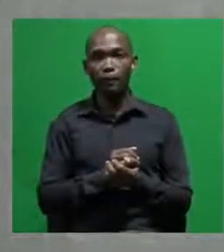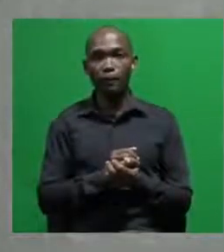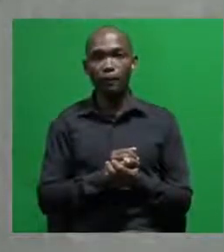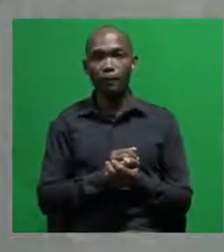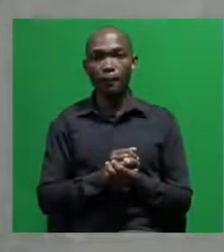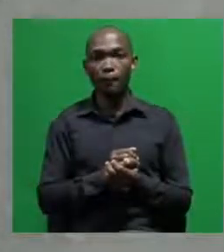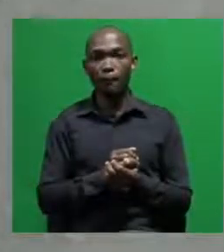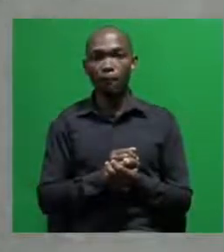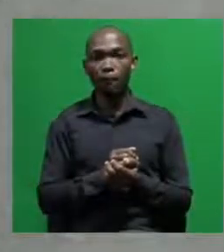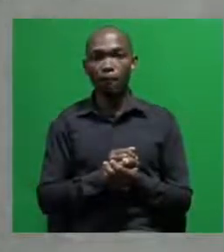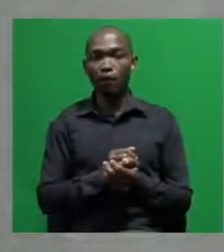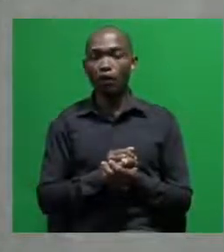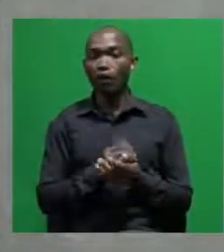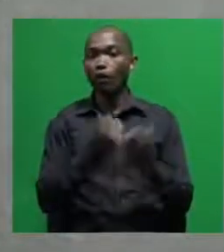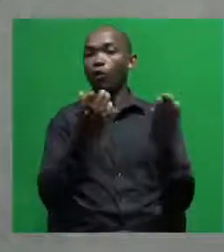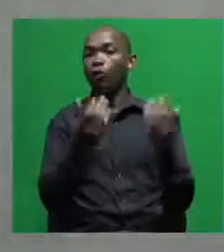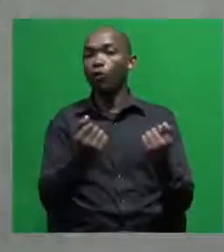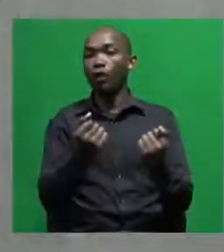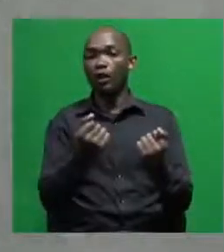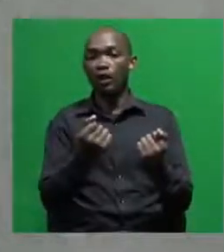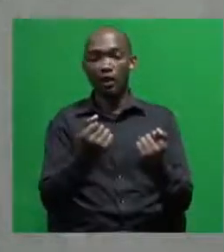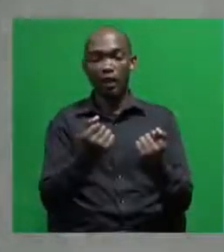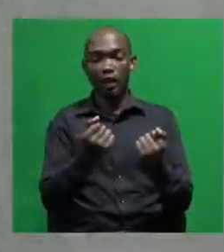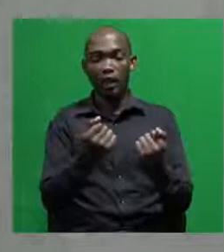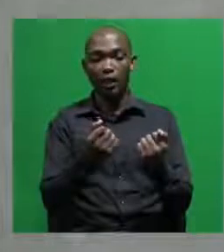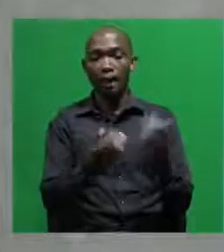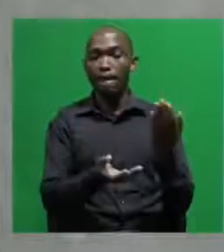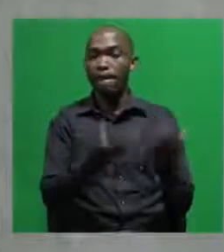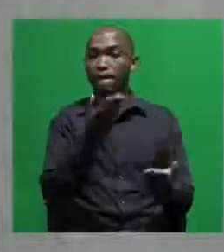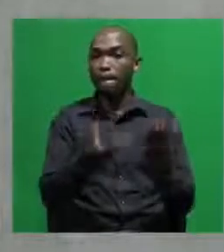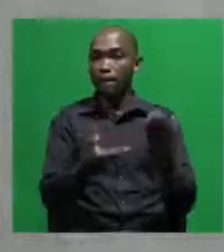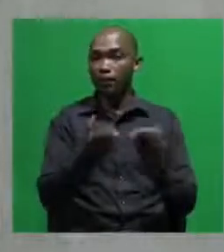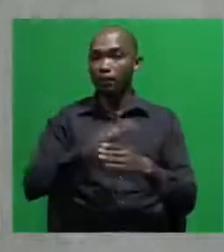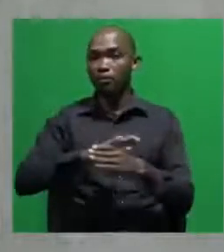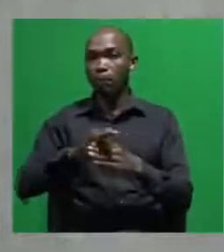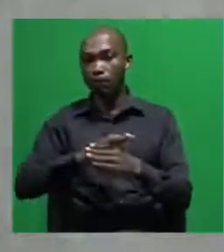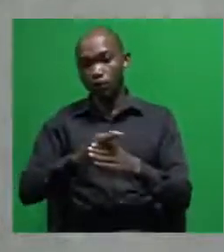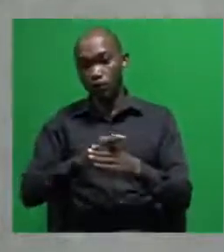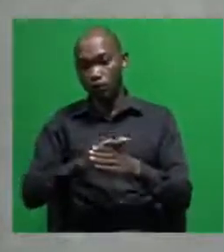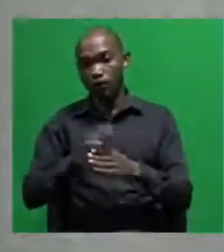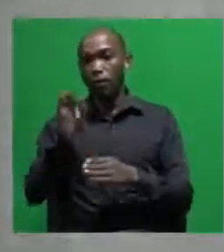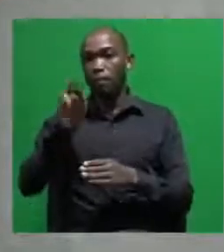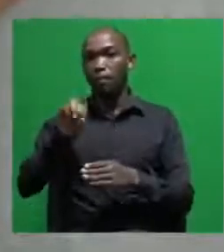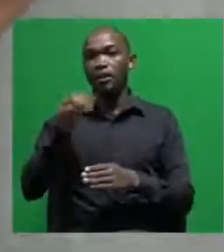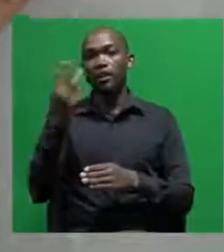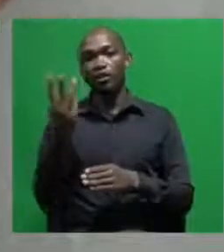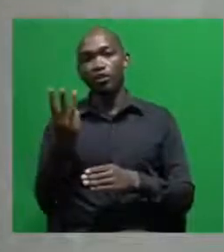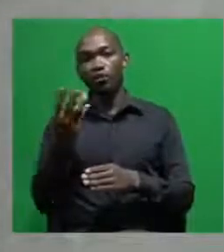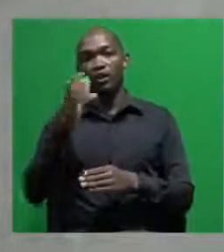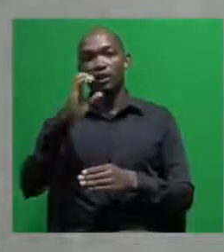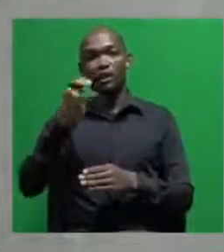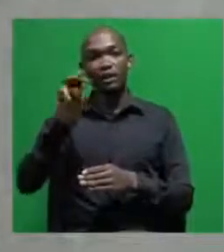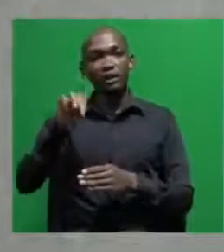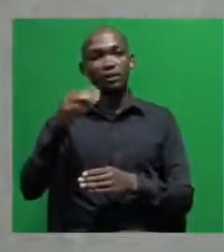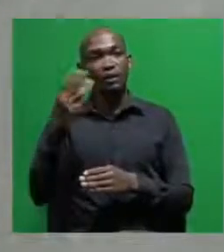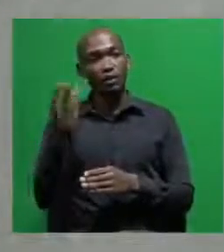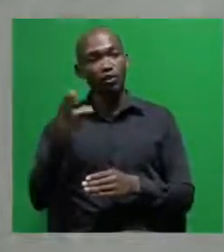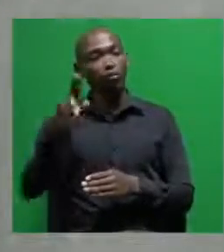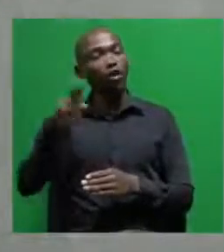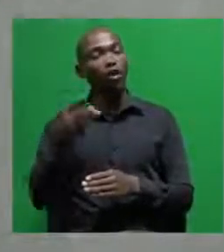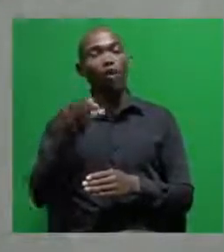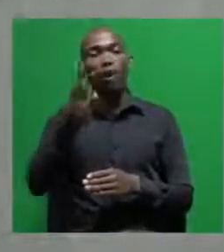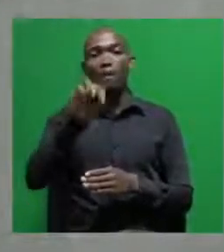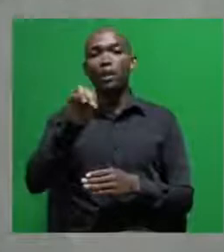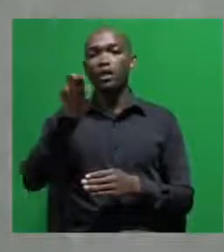So we can measure the volume by the use of meter cube or centimeter cube or